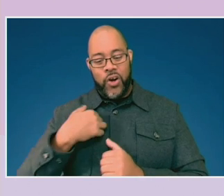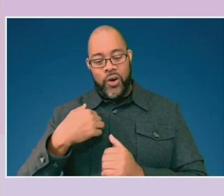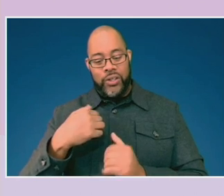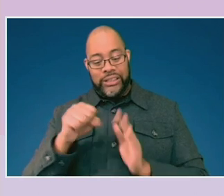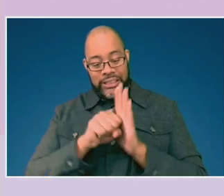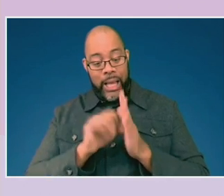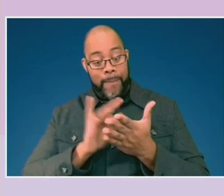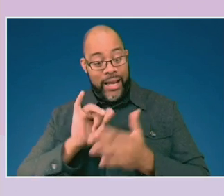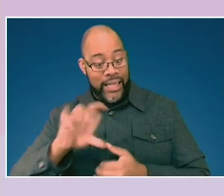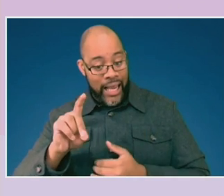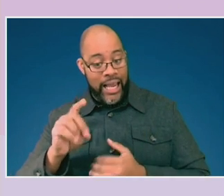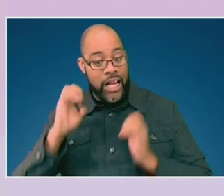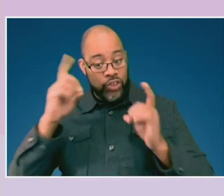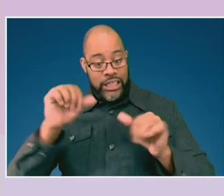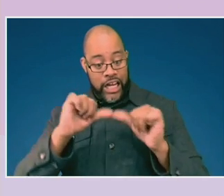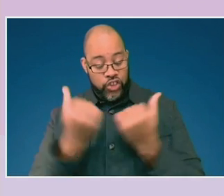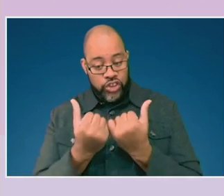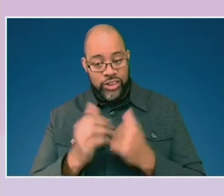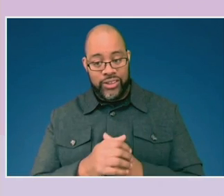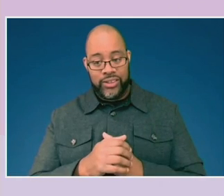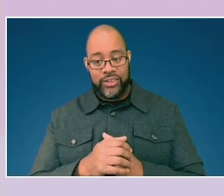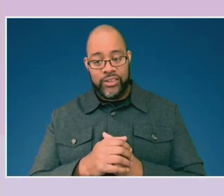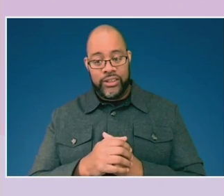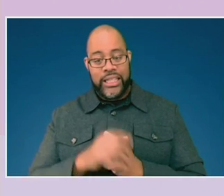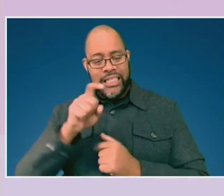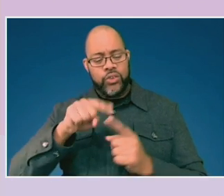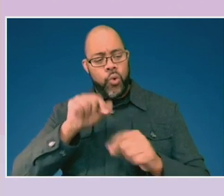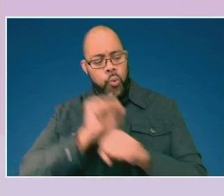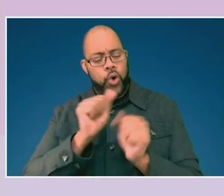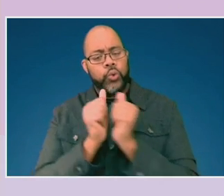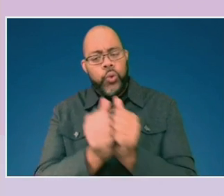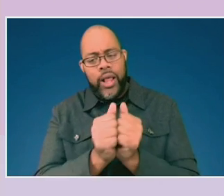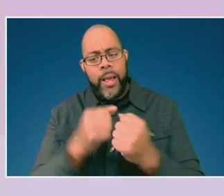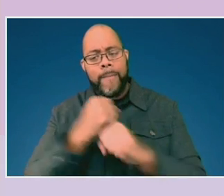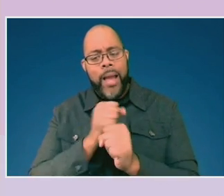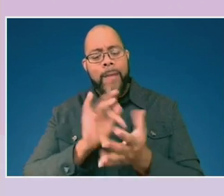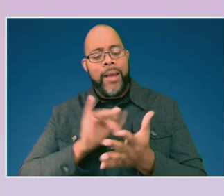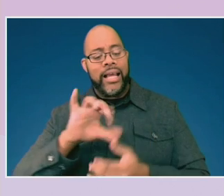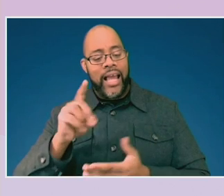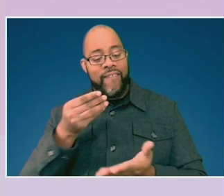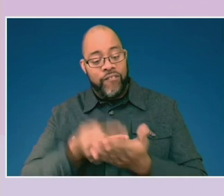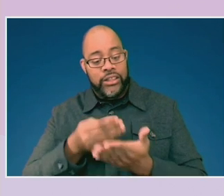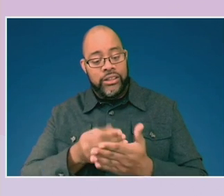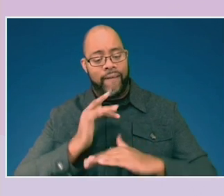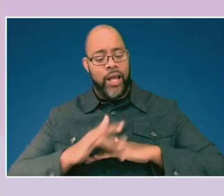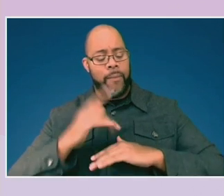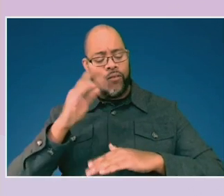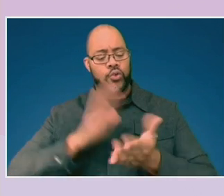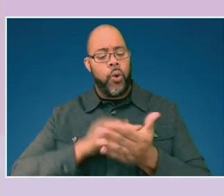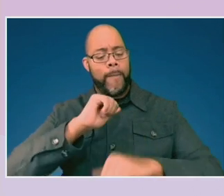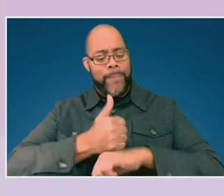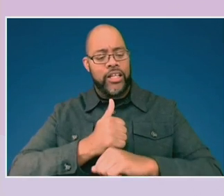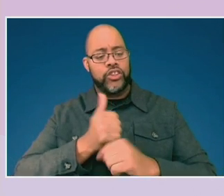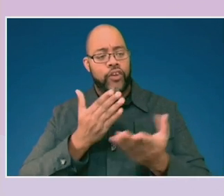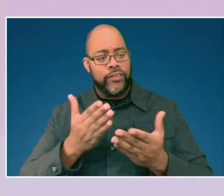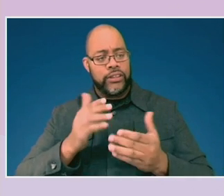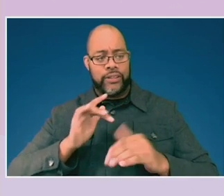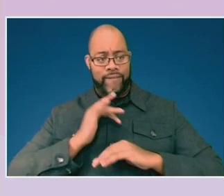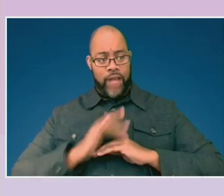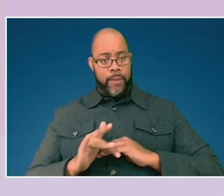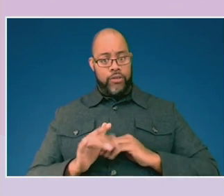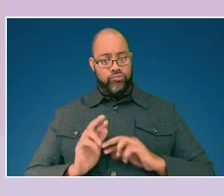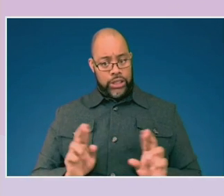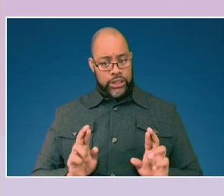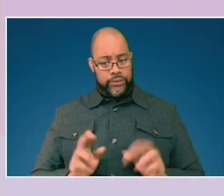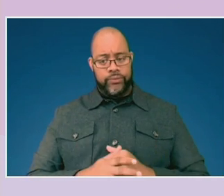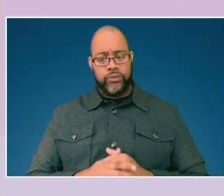and education agencies need to work together to make Medicaid funding for school-based services more available. We